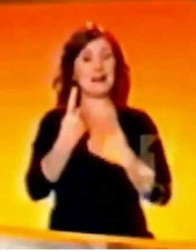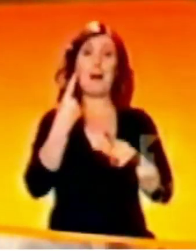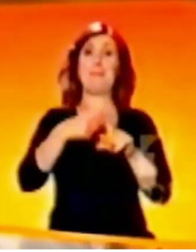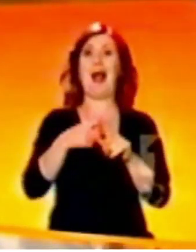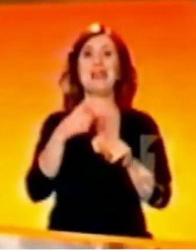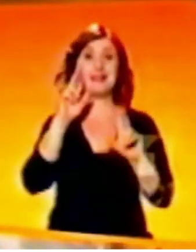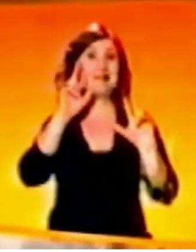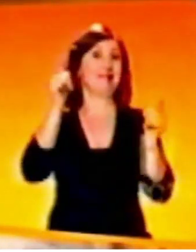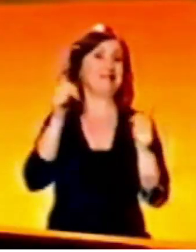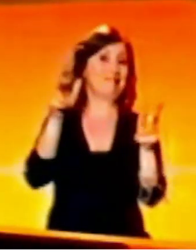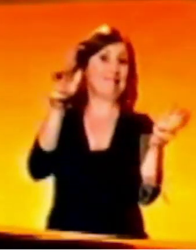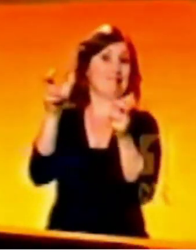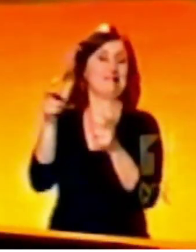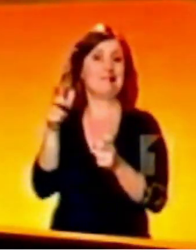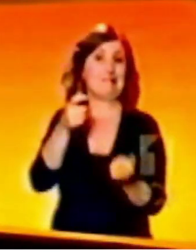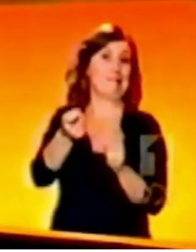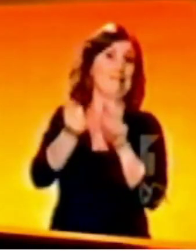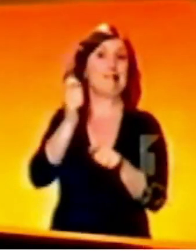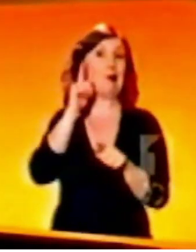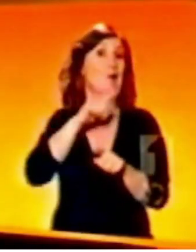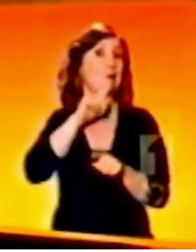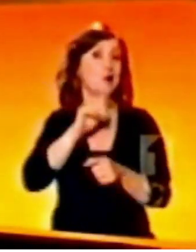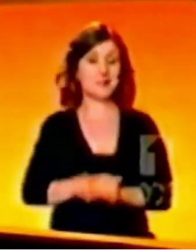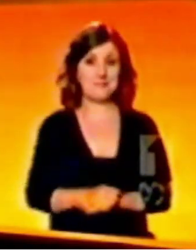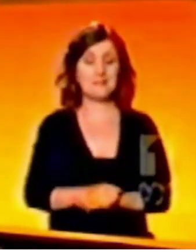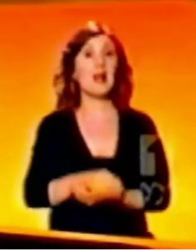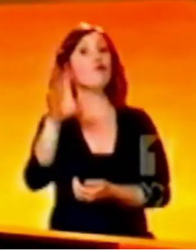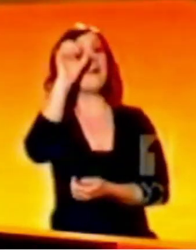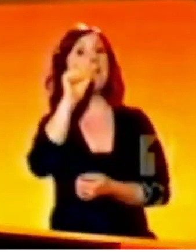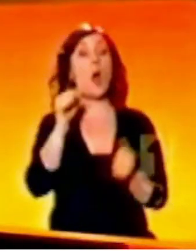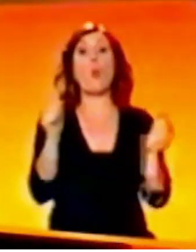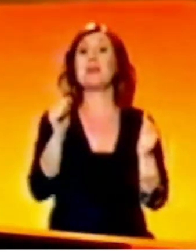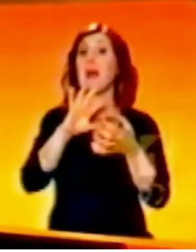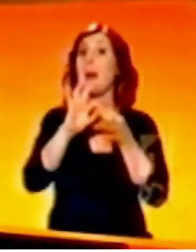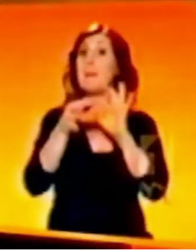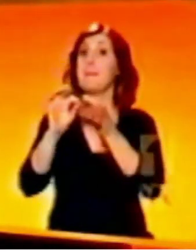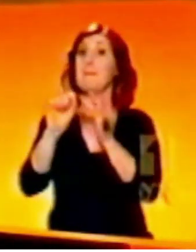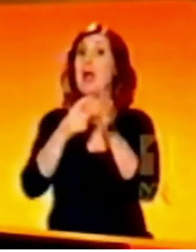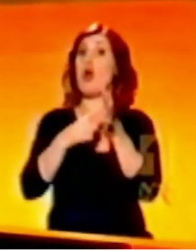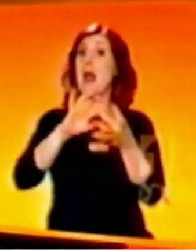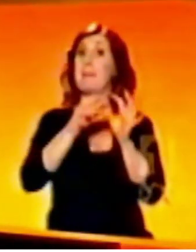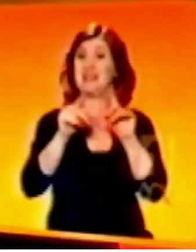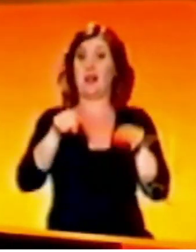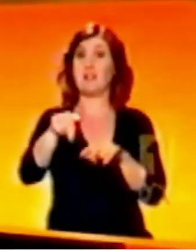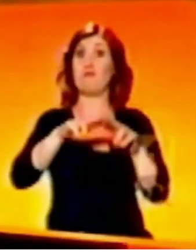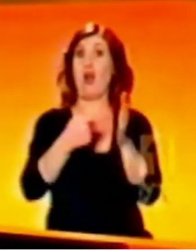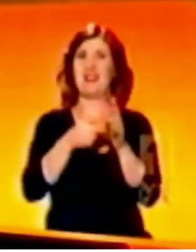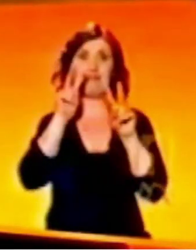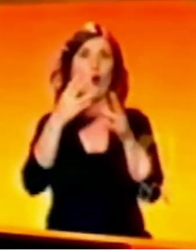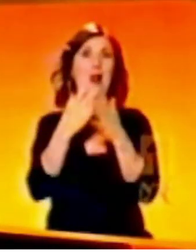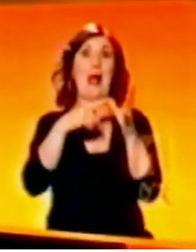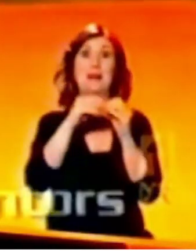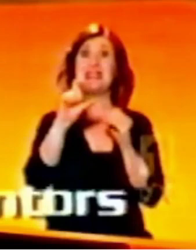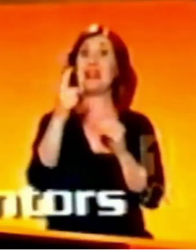well. By the way, the Winter Paralympics starts on Friday. You can see it on ABC One. So good luck to everyone taking